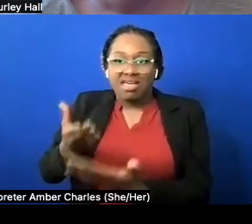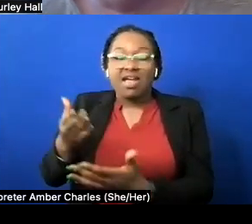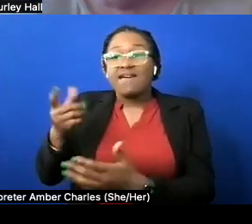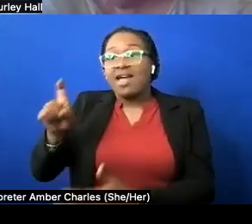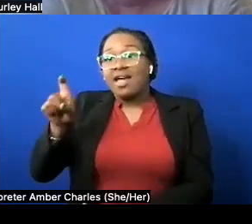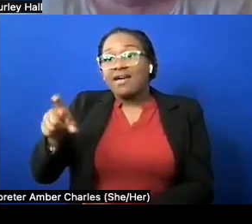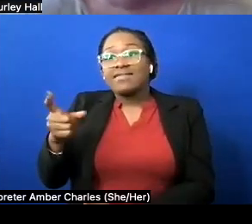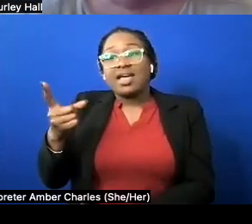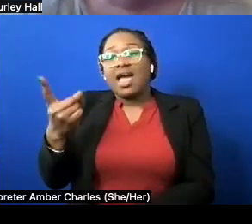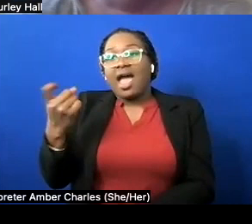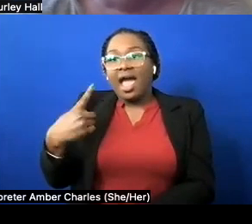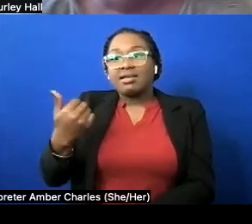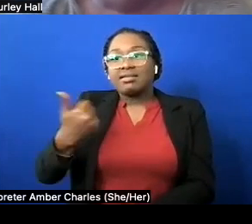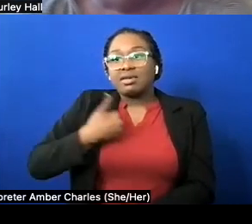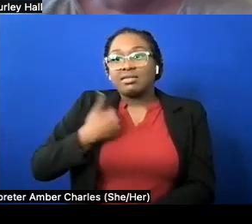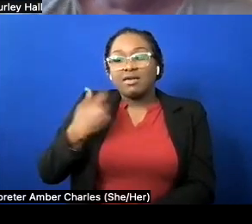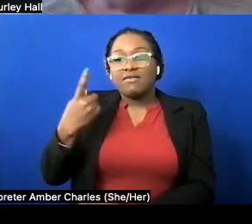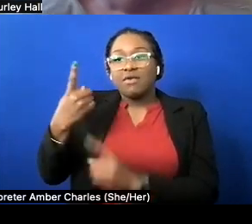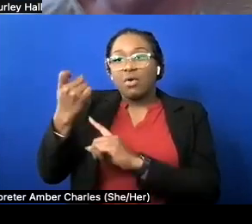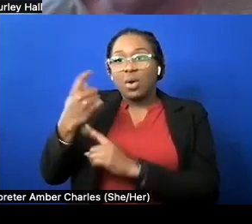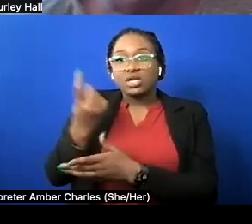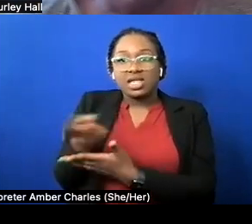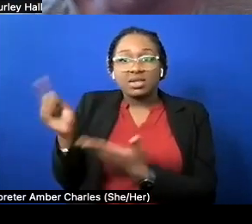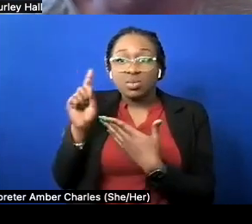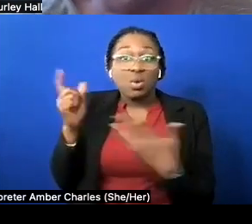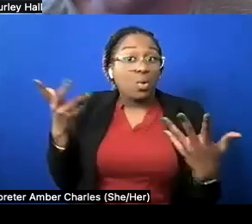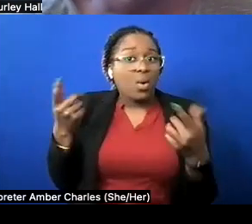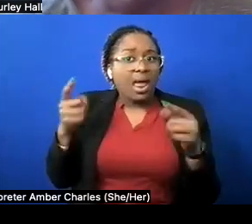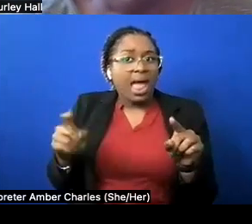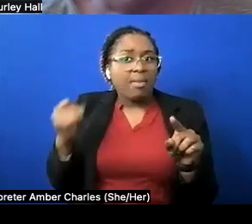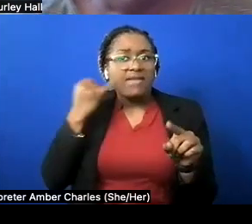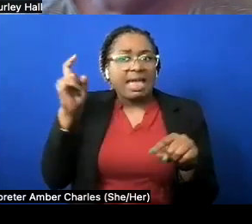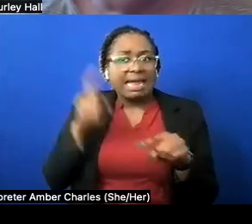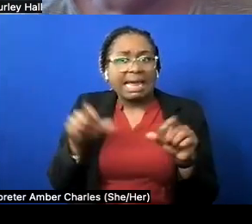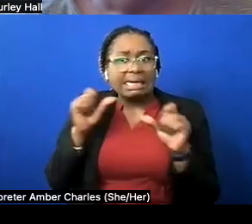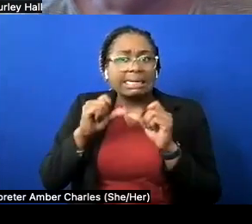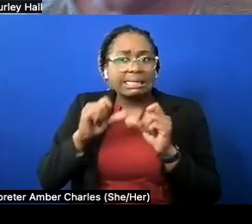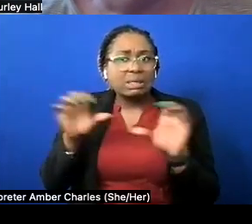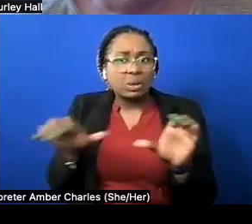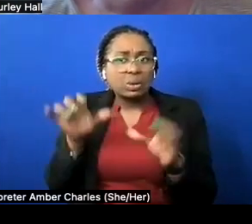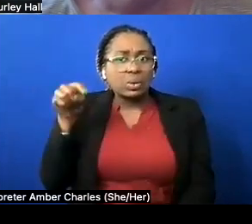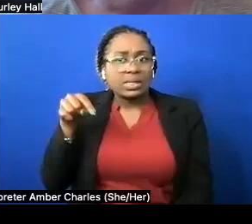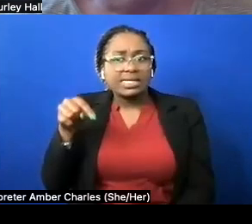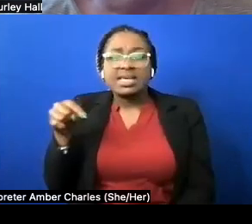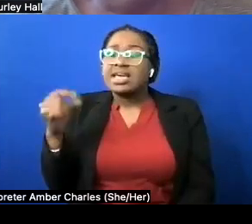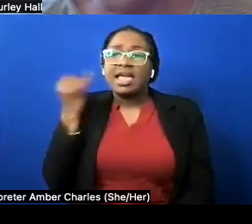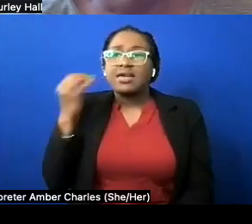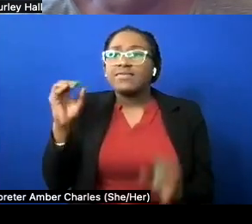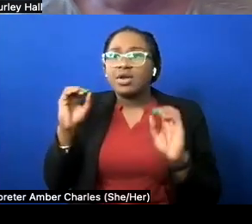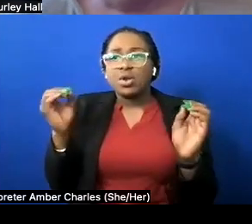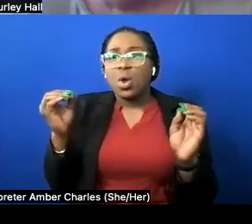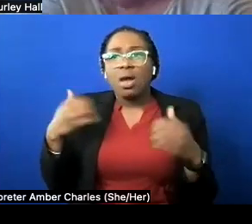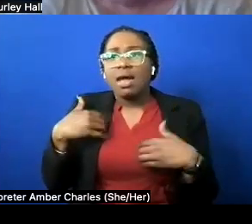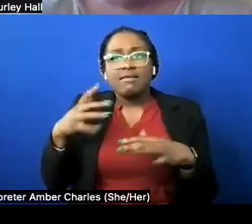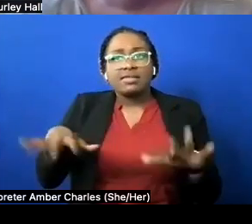the question last week, what would happen if I could no longer do this? If I could no longer have this space, how